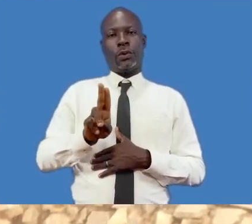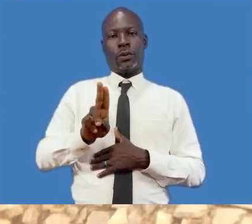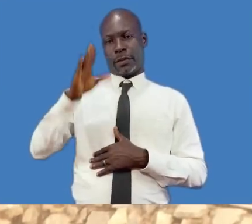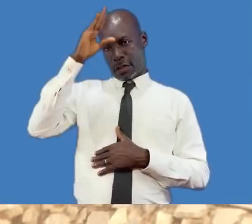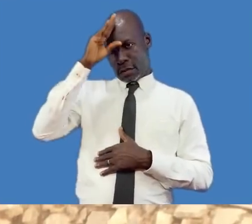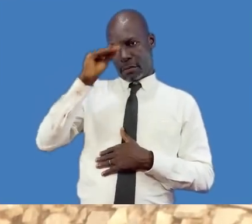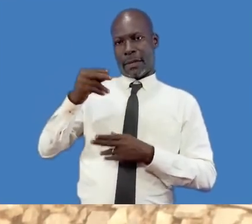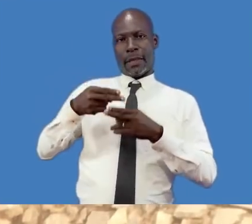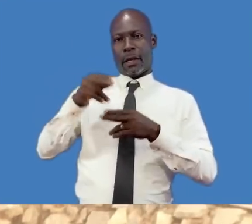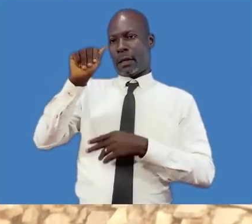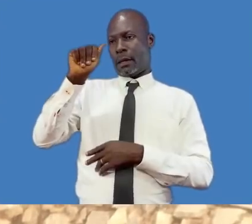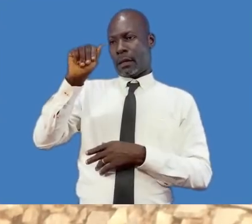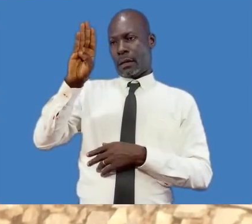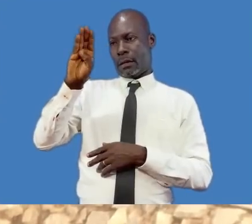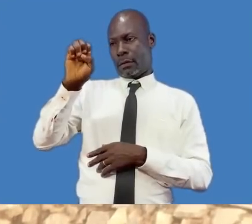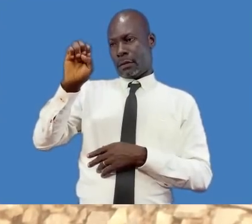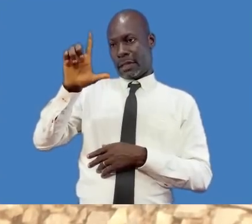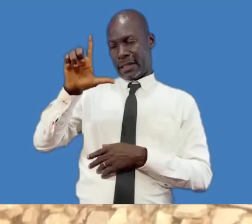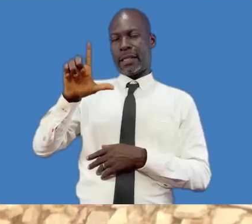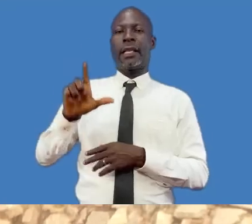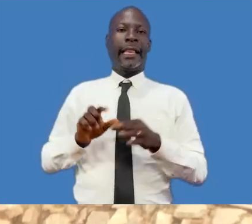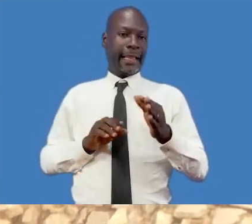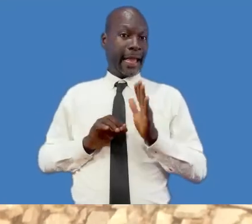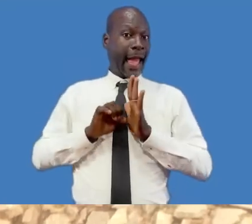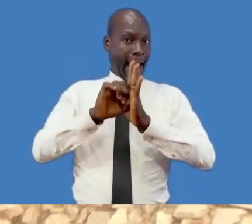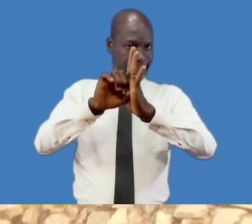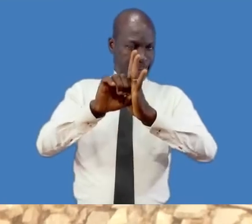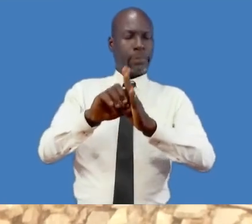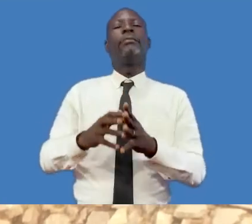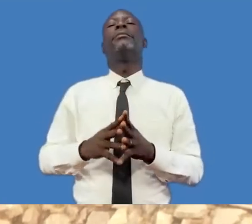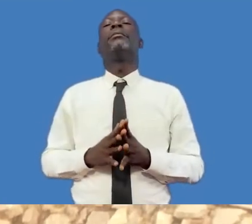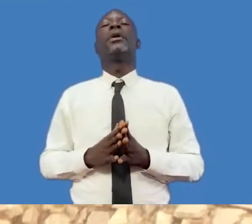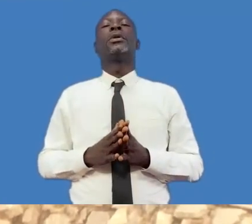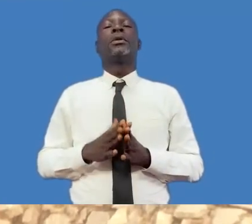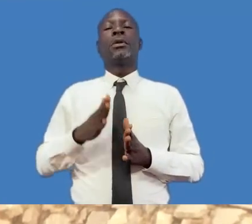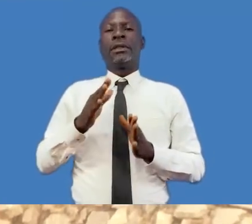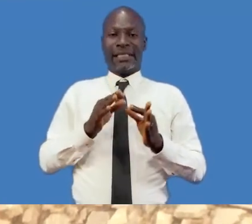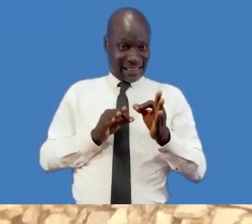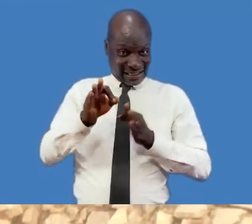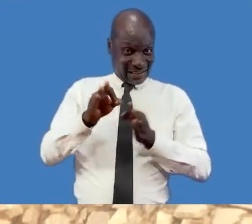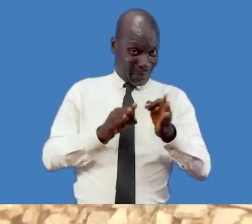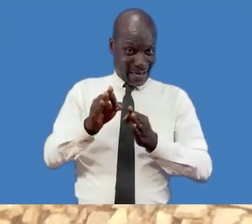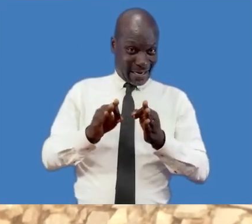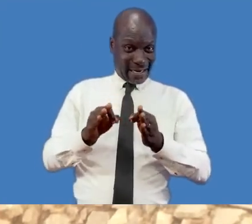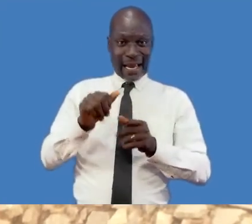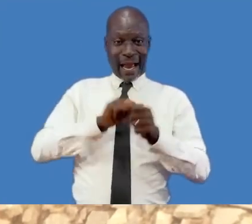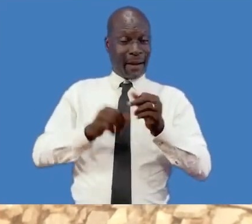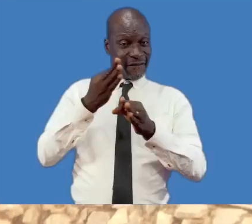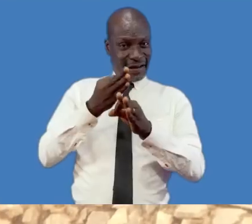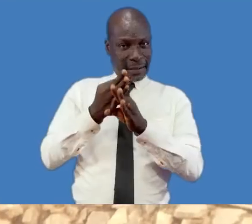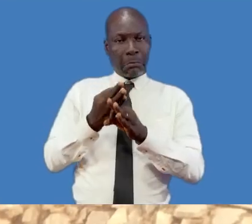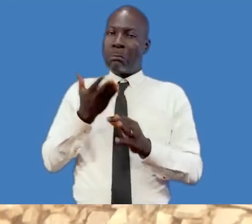abrantia wo fra no Abel eba ye emfa to ho edeman enti meka gidie ho asemi no se